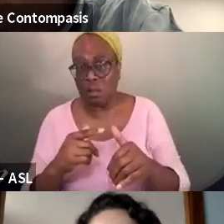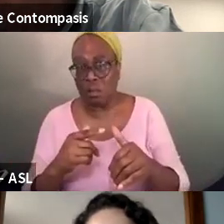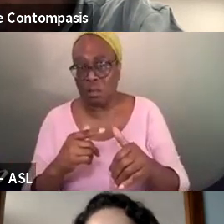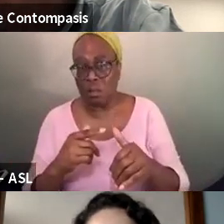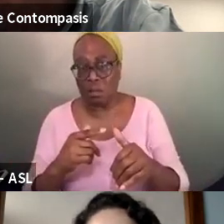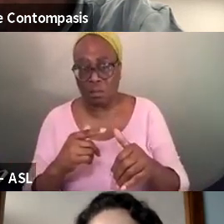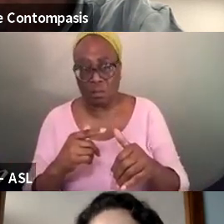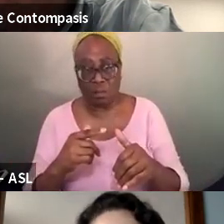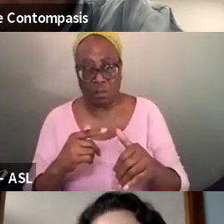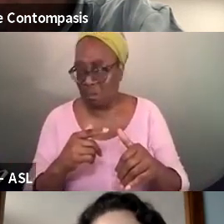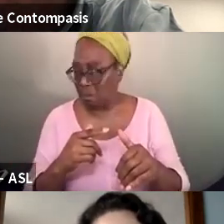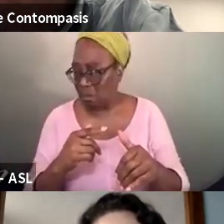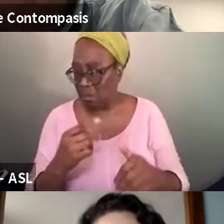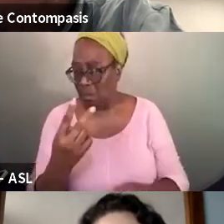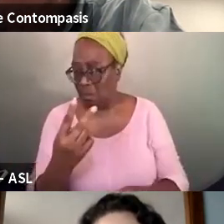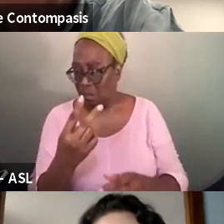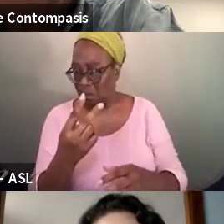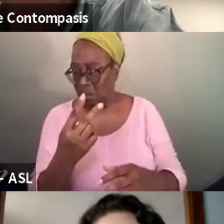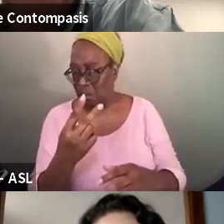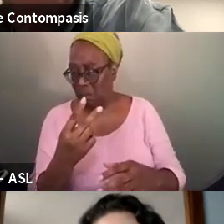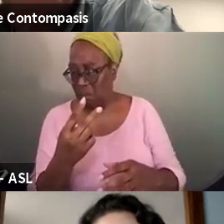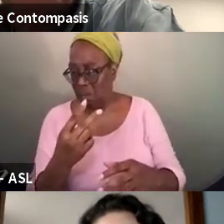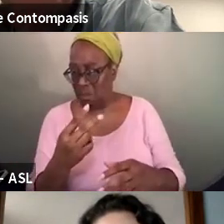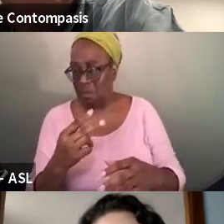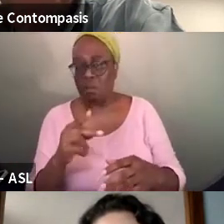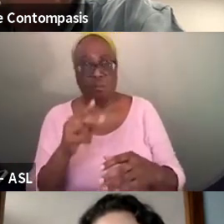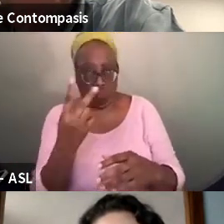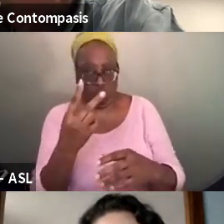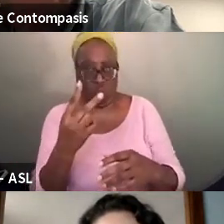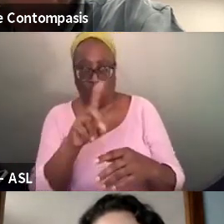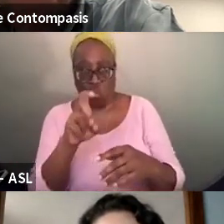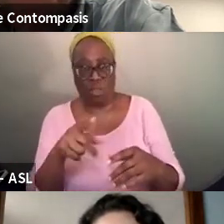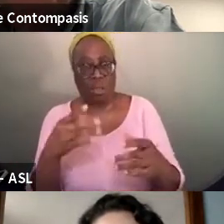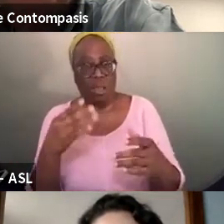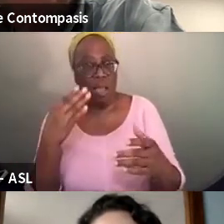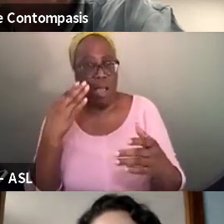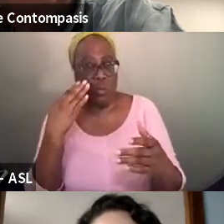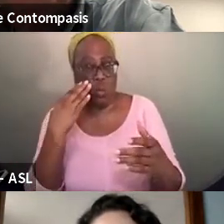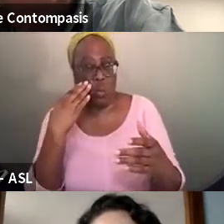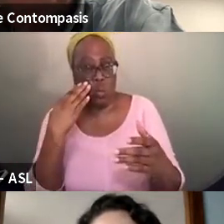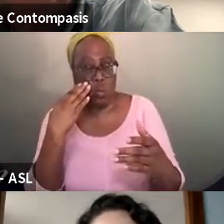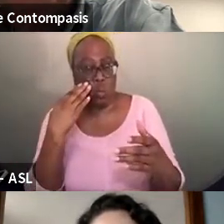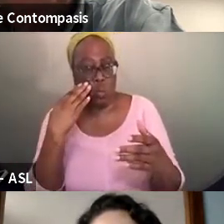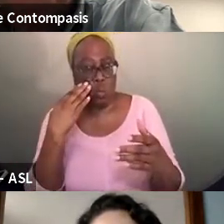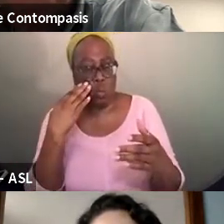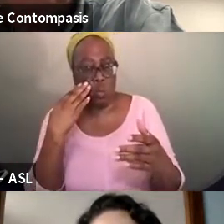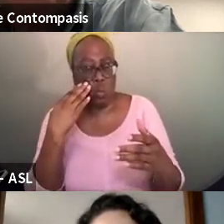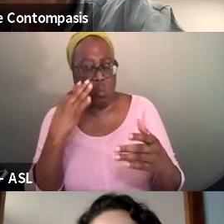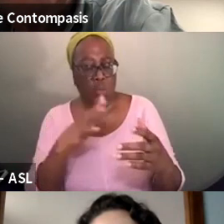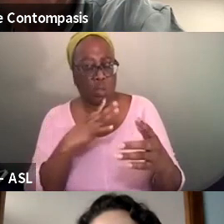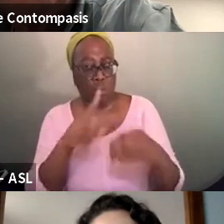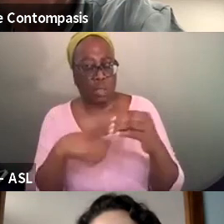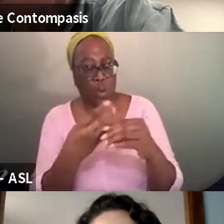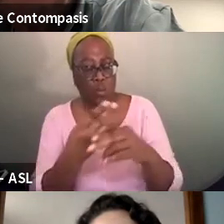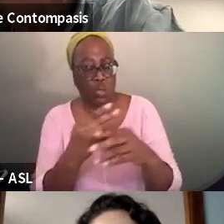I know others on the task force had mentioned earlier about in prior meetings about using more than just English and math in the